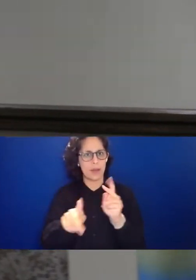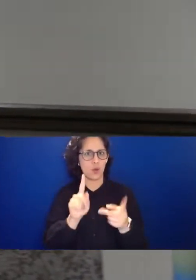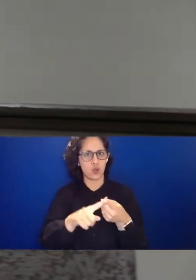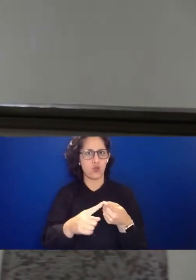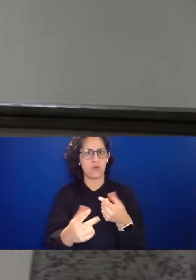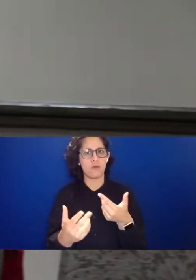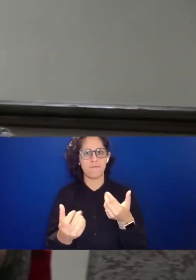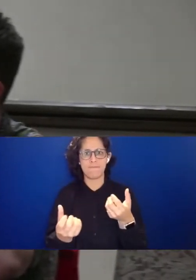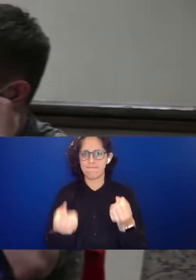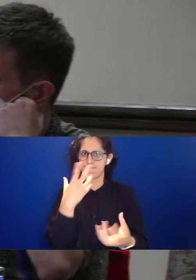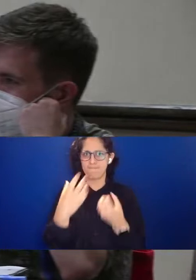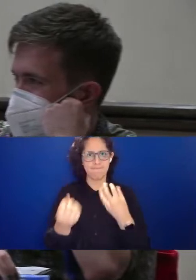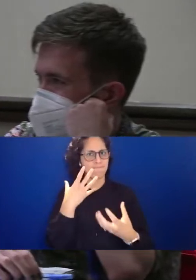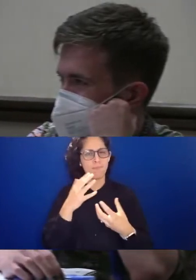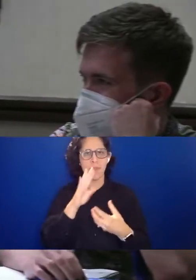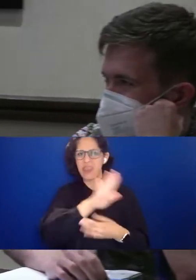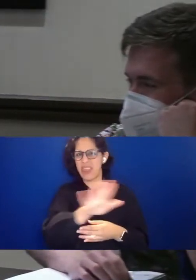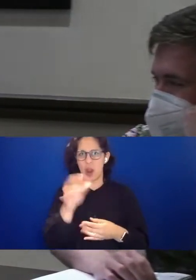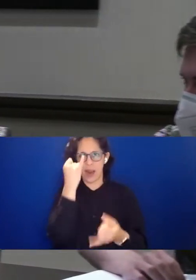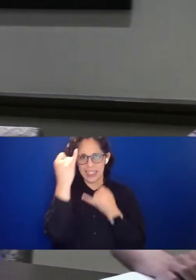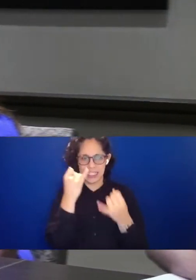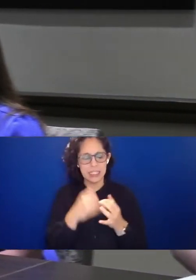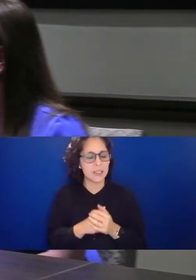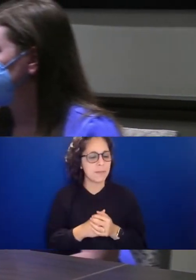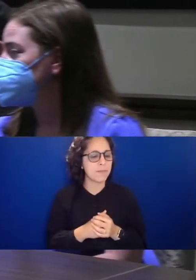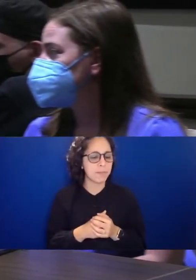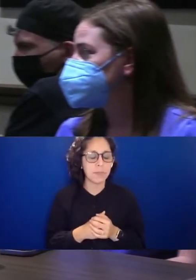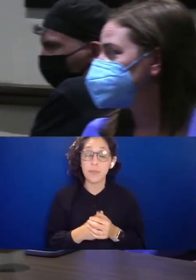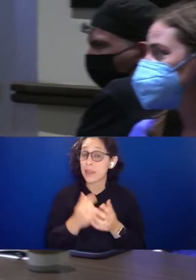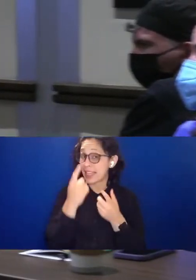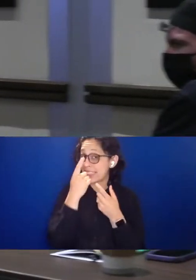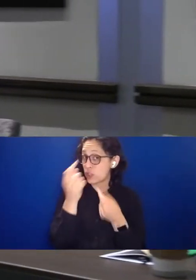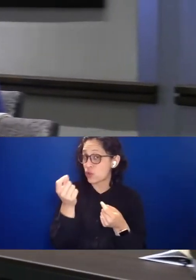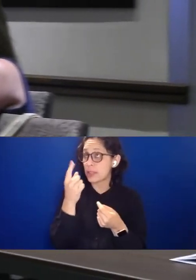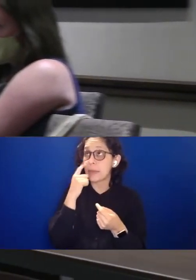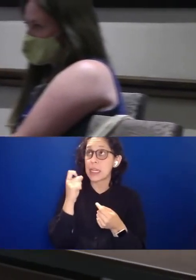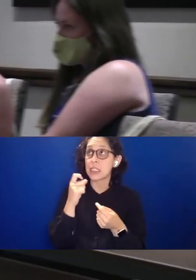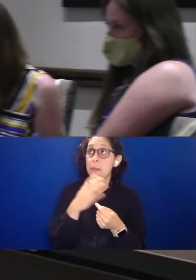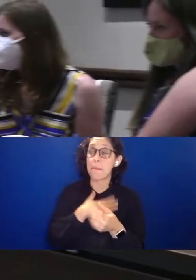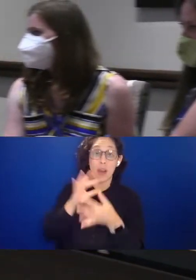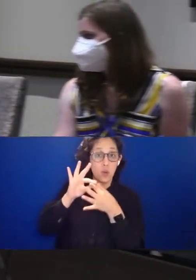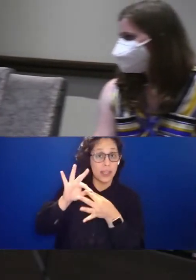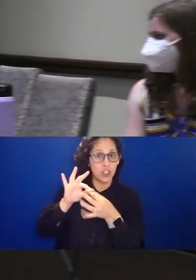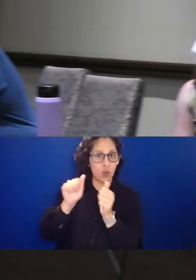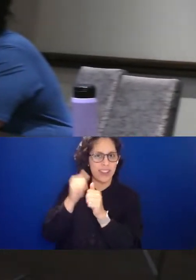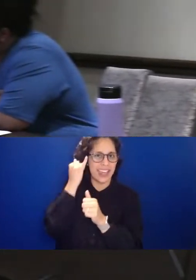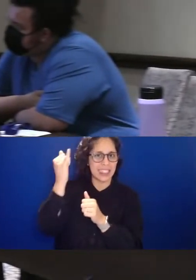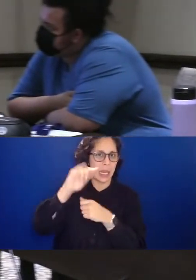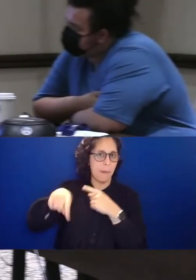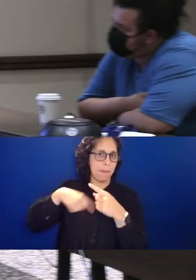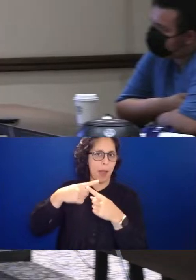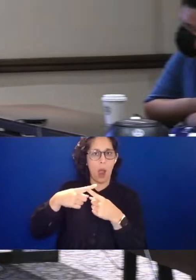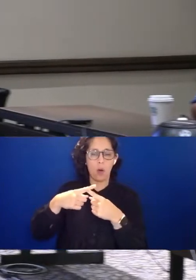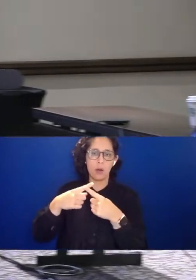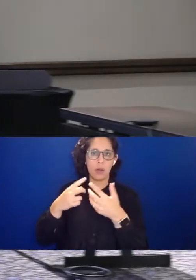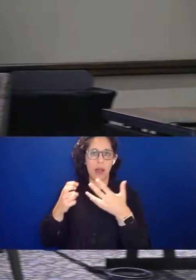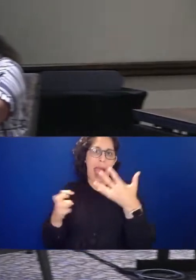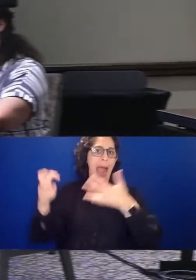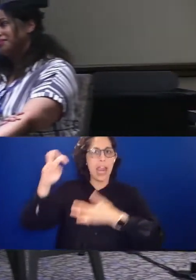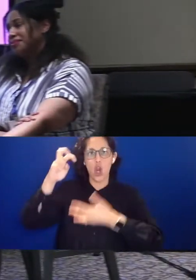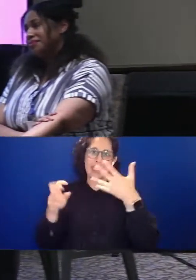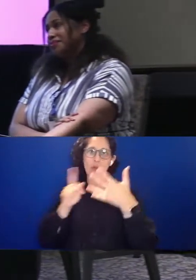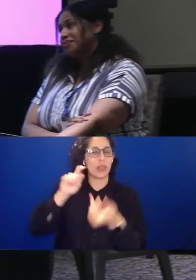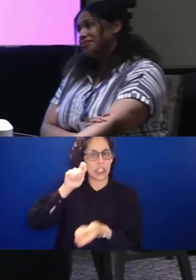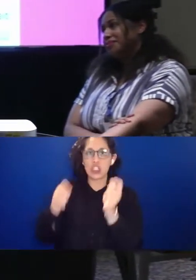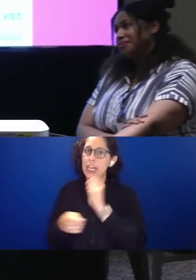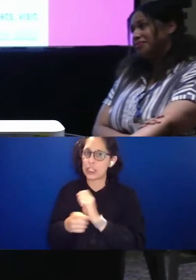Yeah. It's so interesting because I feel like my relationship to the idea of hierarchy changes a lot. Right now,